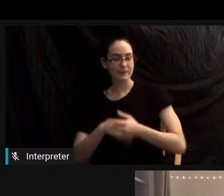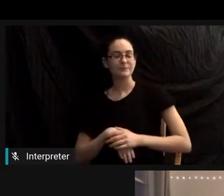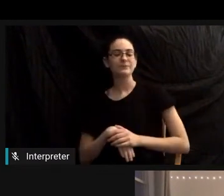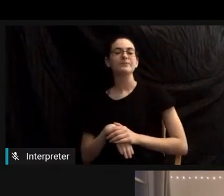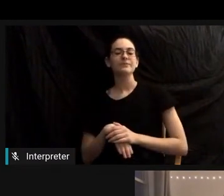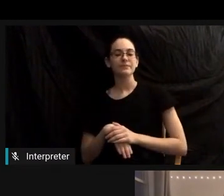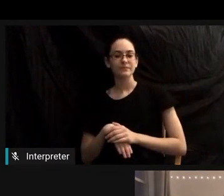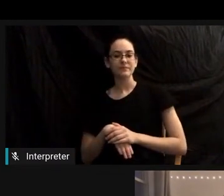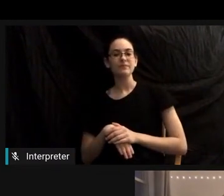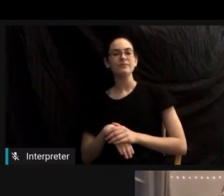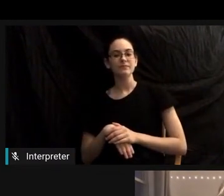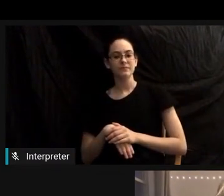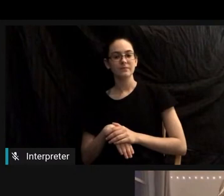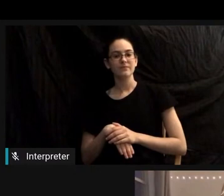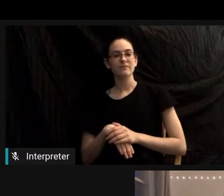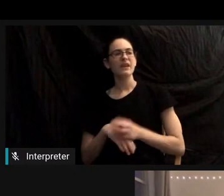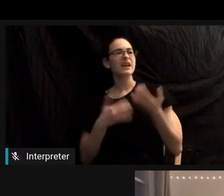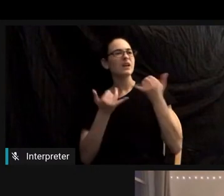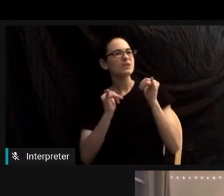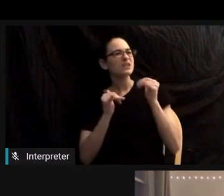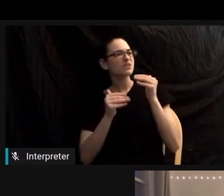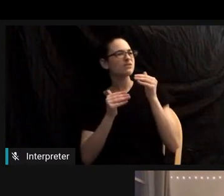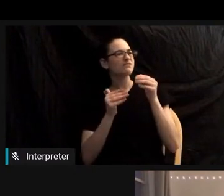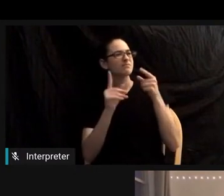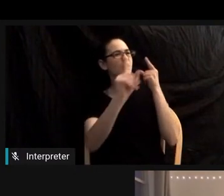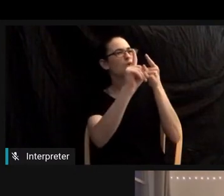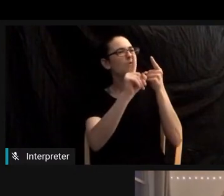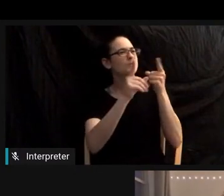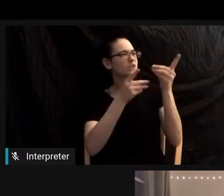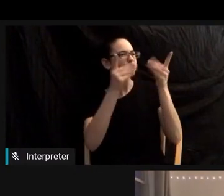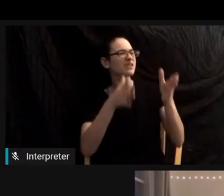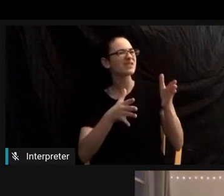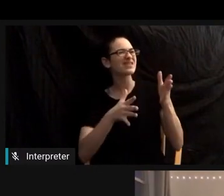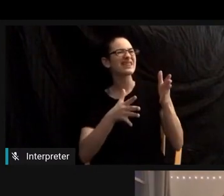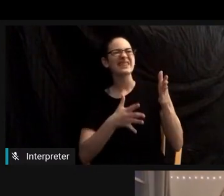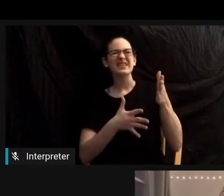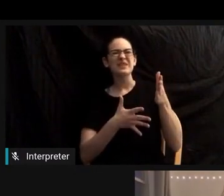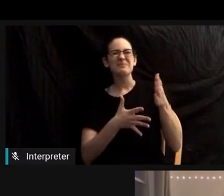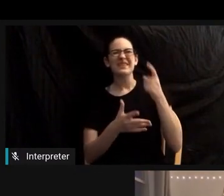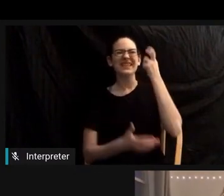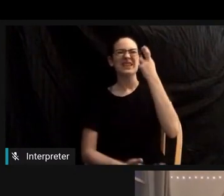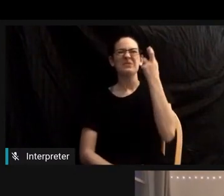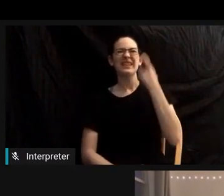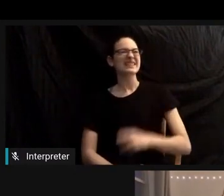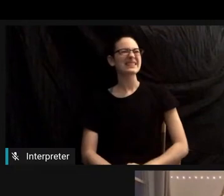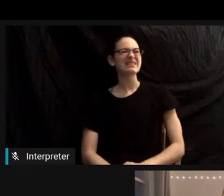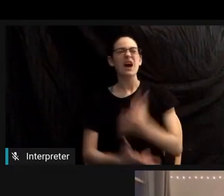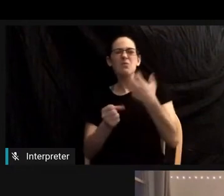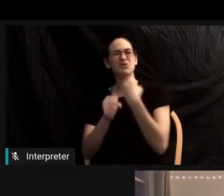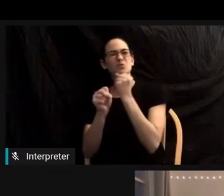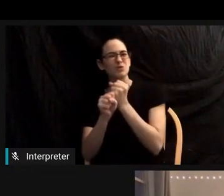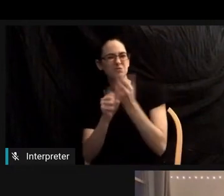And then I was still again on this director track. And eventually I realized like just putting things together was like what I wanted to